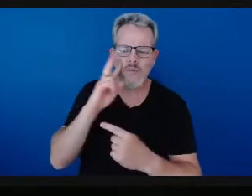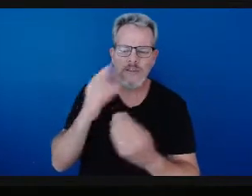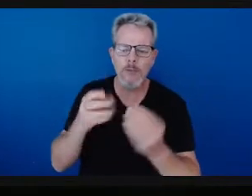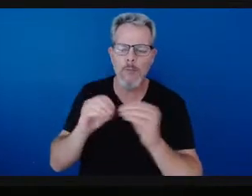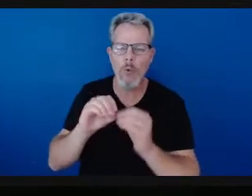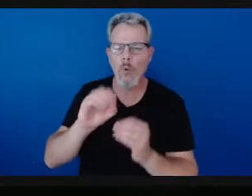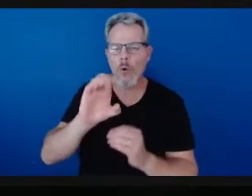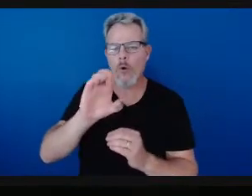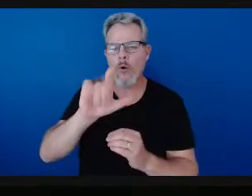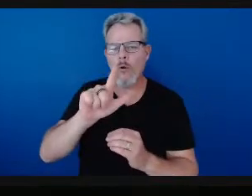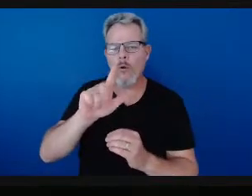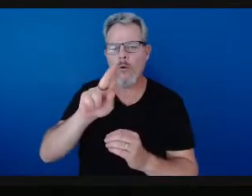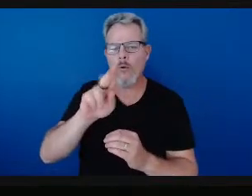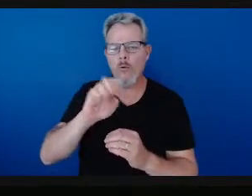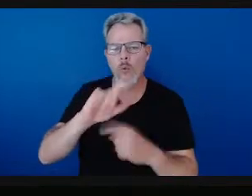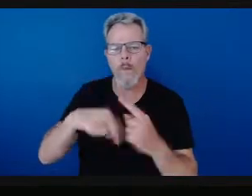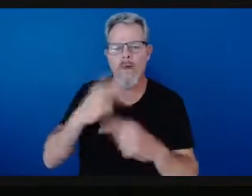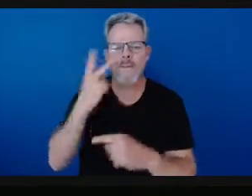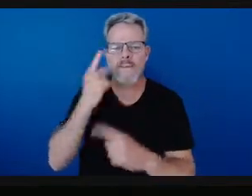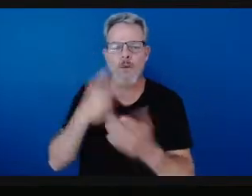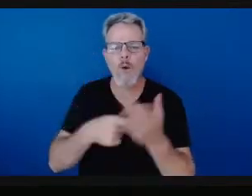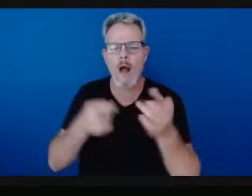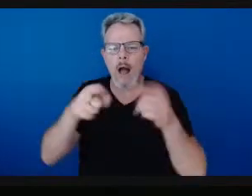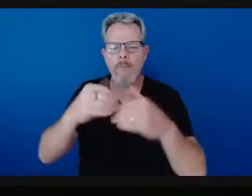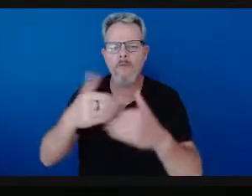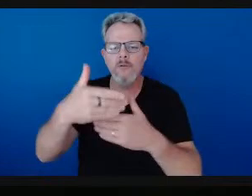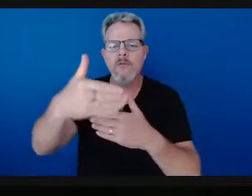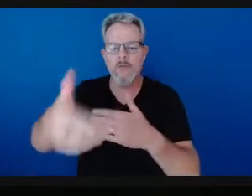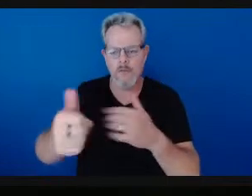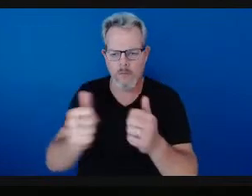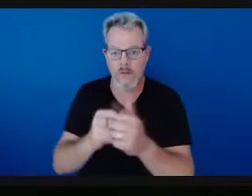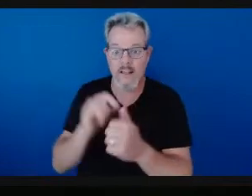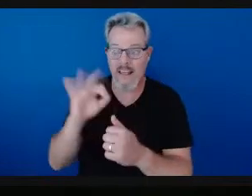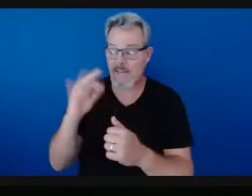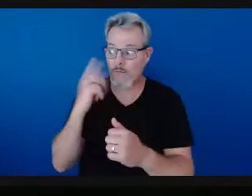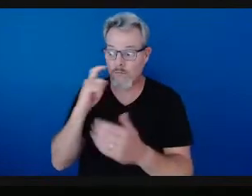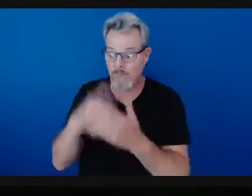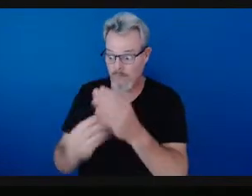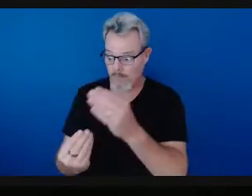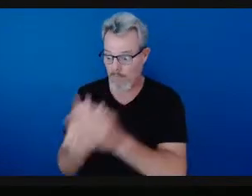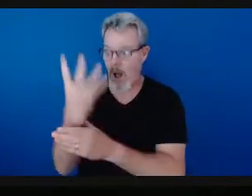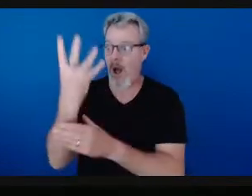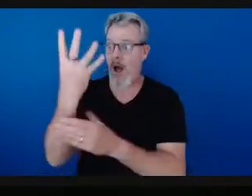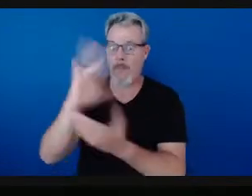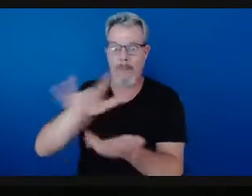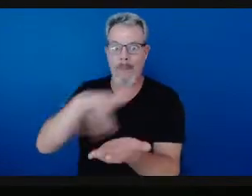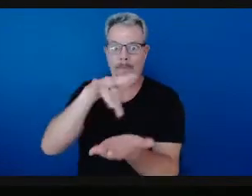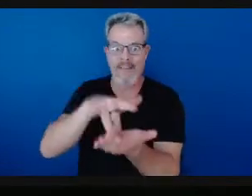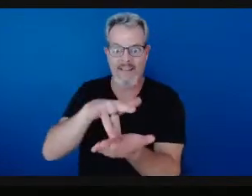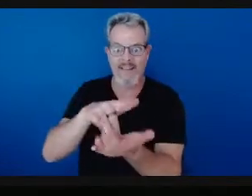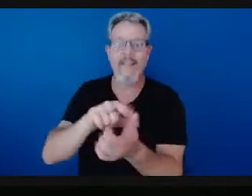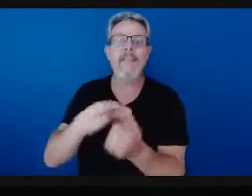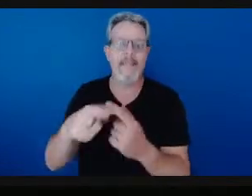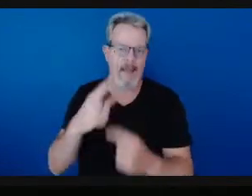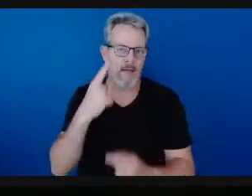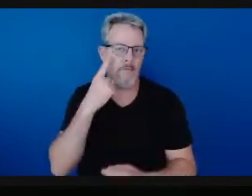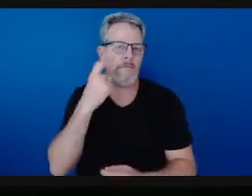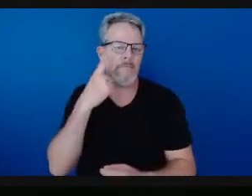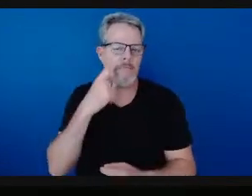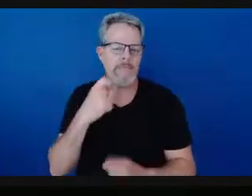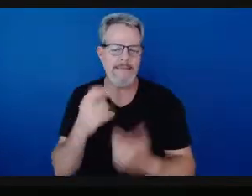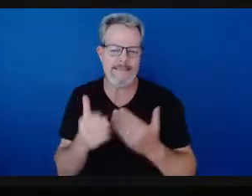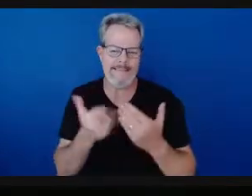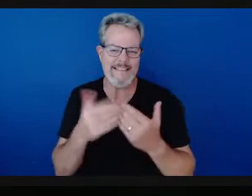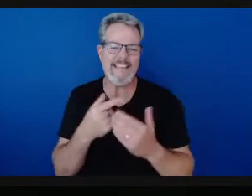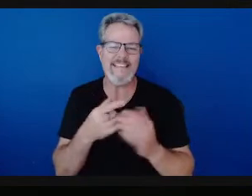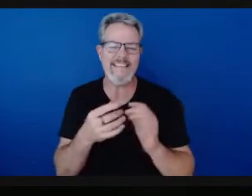underneath this crust and lifting it upwards or not. If we were to see it pop out here in the middle of this pit right here, then you could easily tell